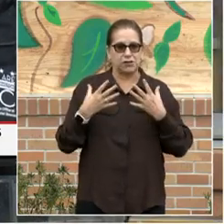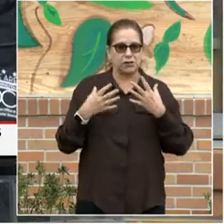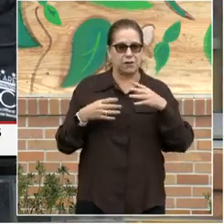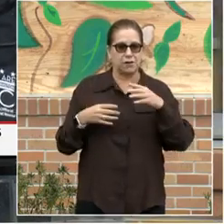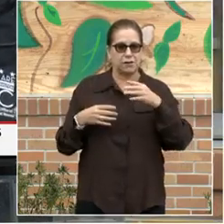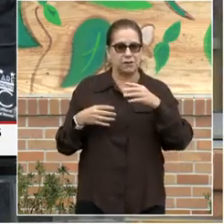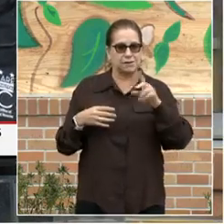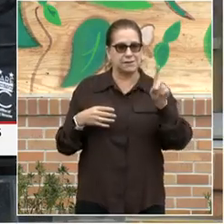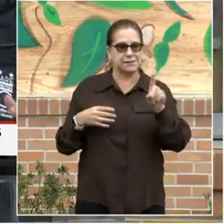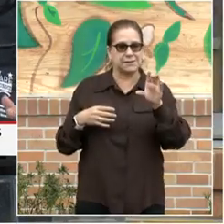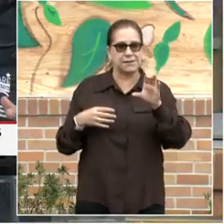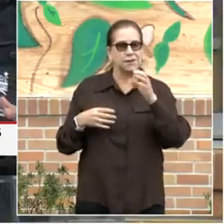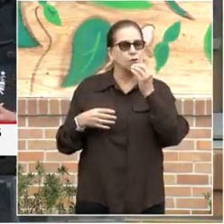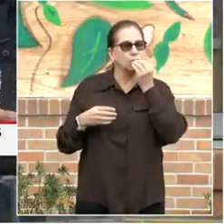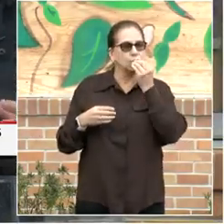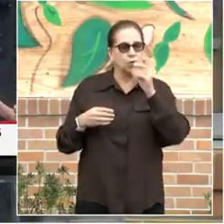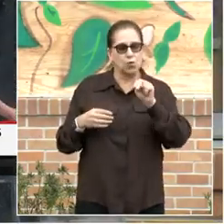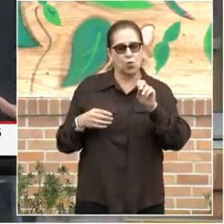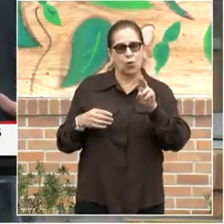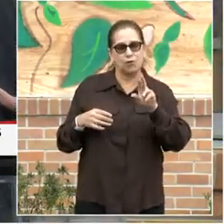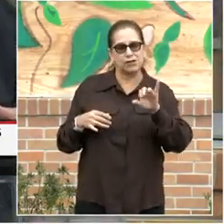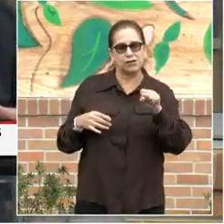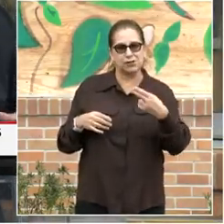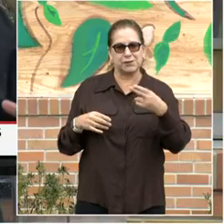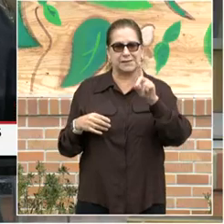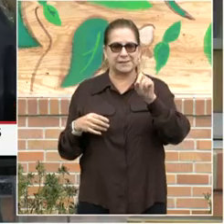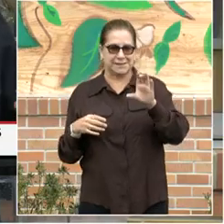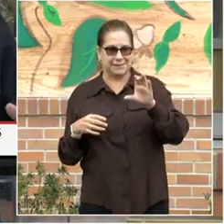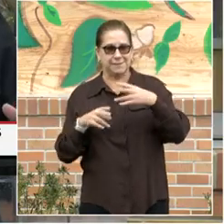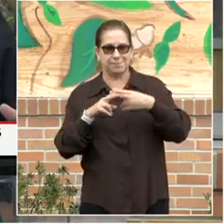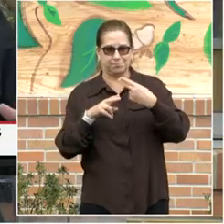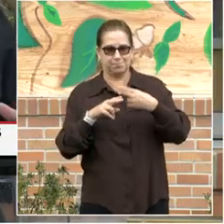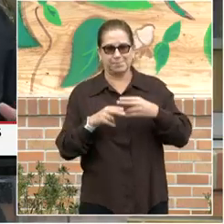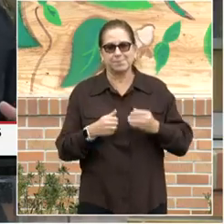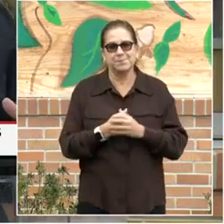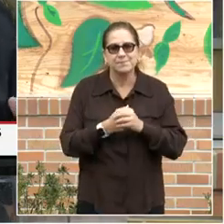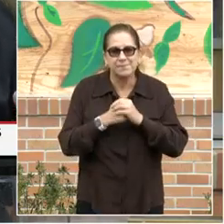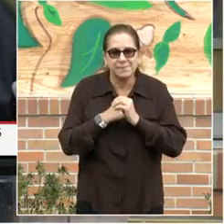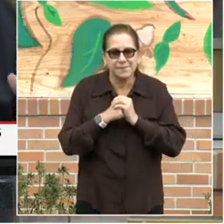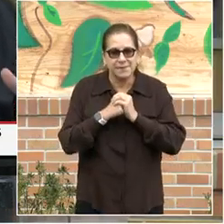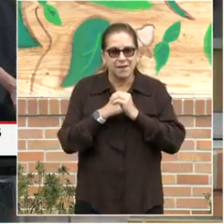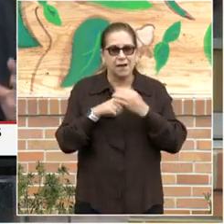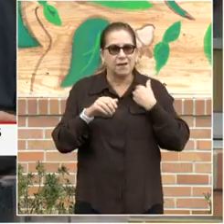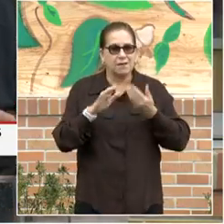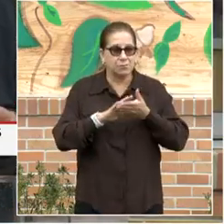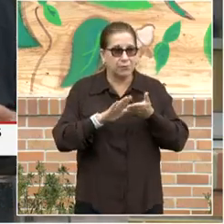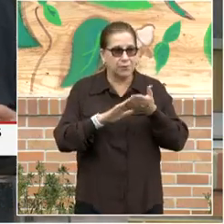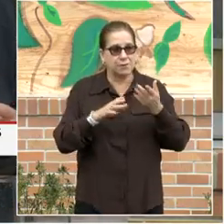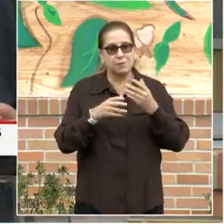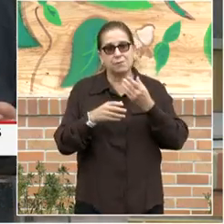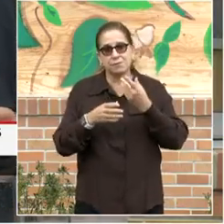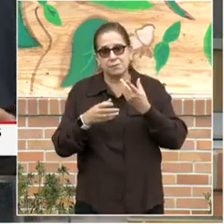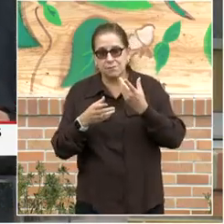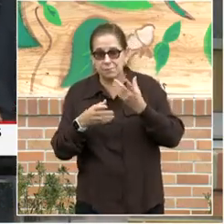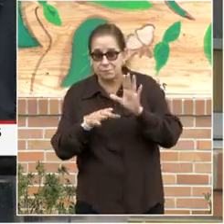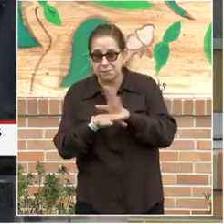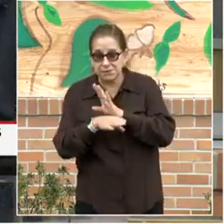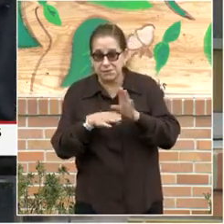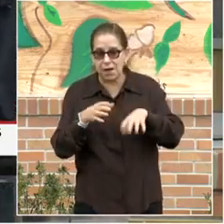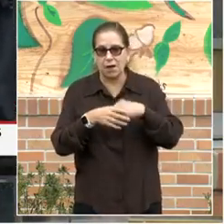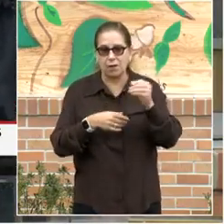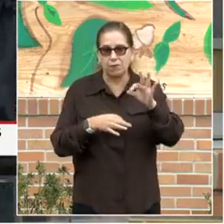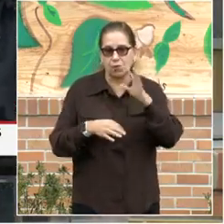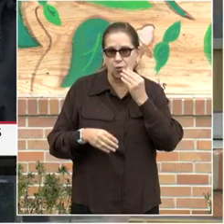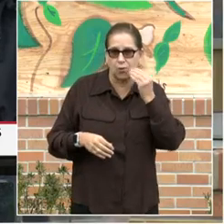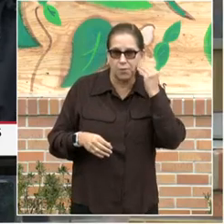all those entrepreneurs who now have a small operation. Maybe they do it out of their home and they want to be a business, right? And they want to make